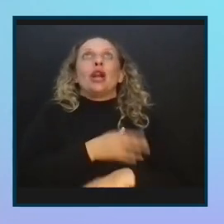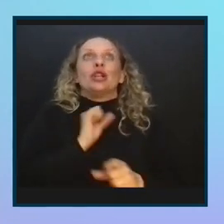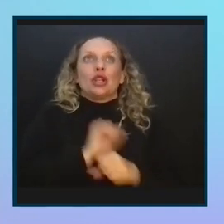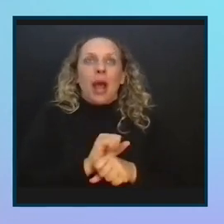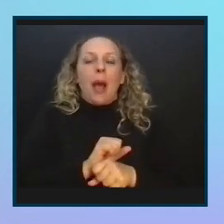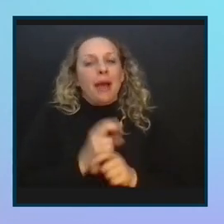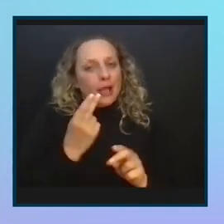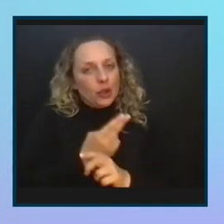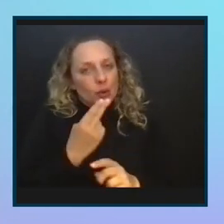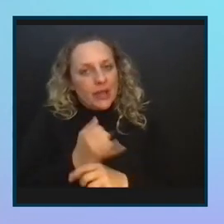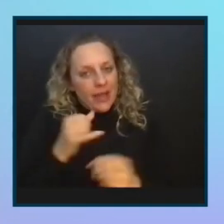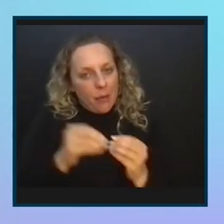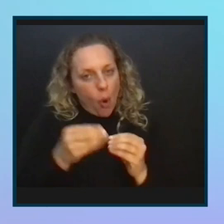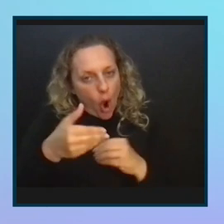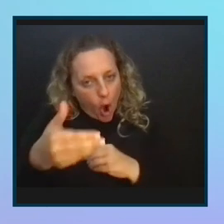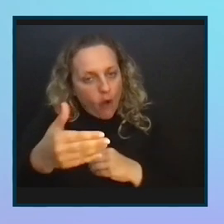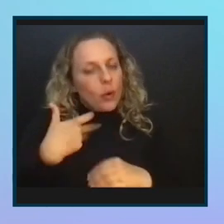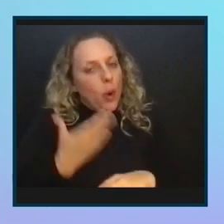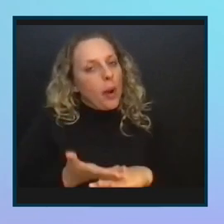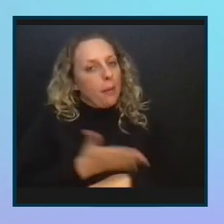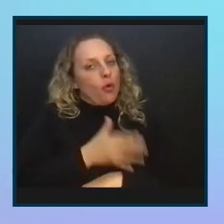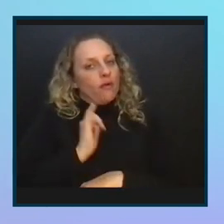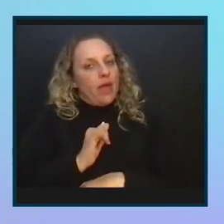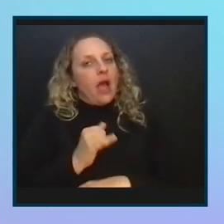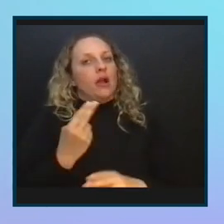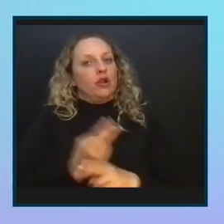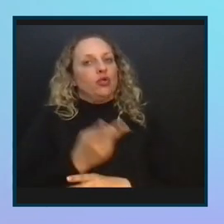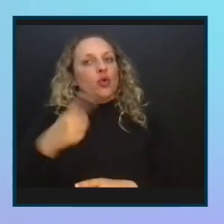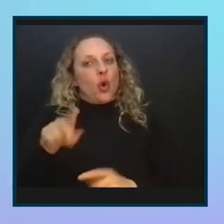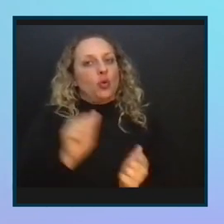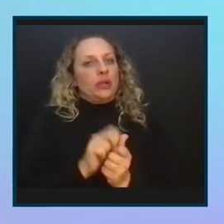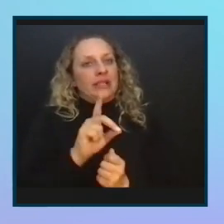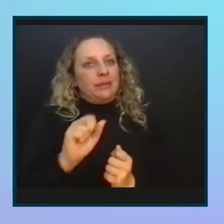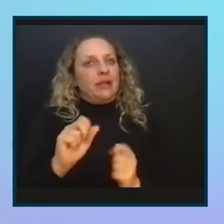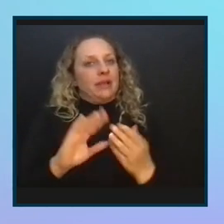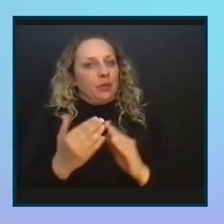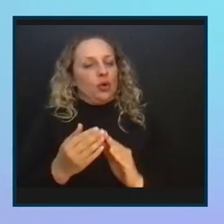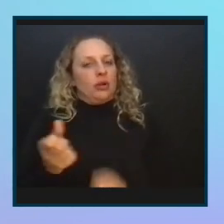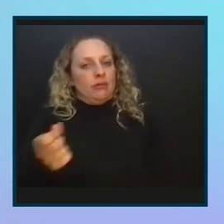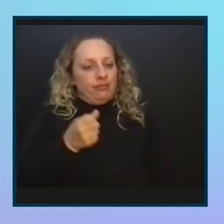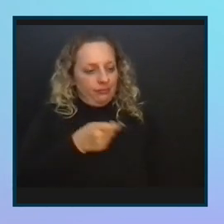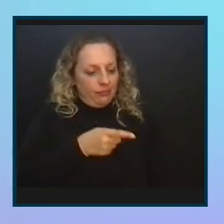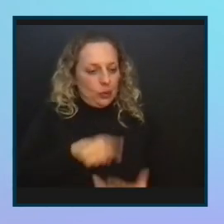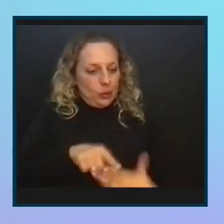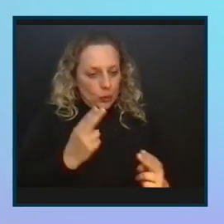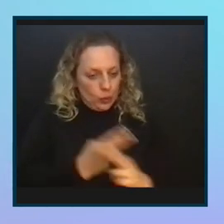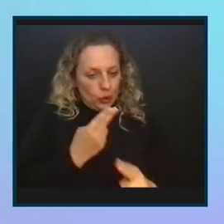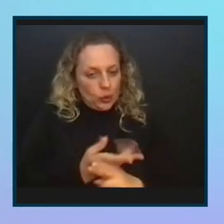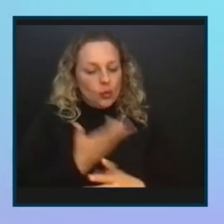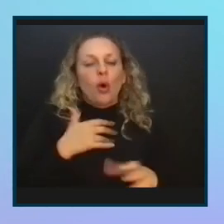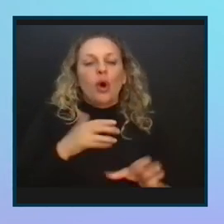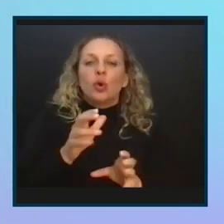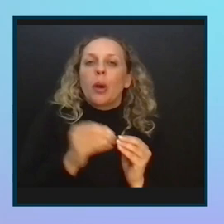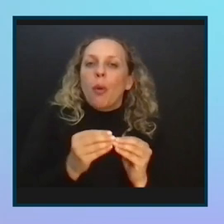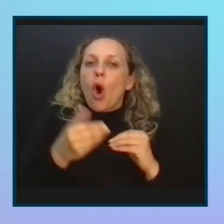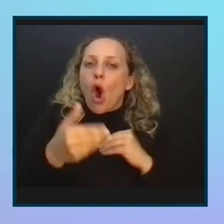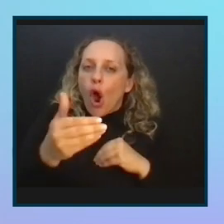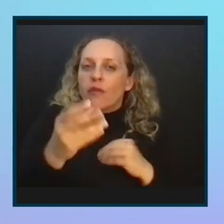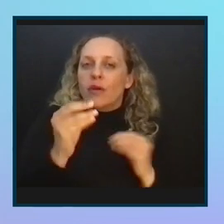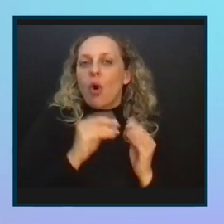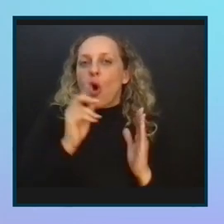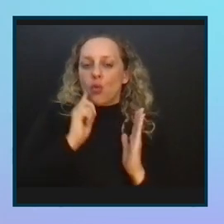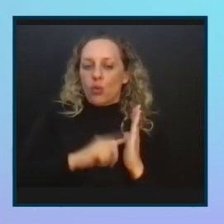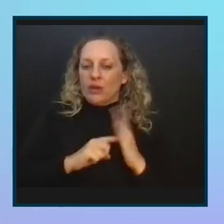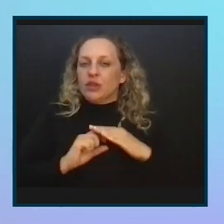and that's something that we definitely want to improve in the future. And so we want to do that and to have more